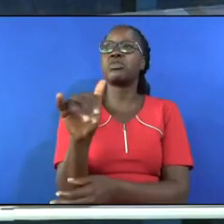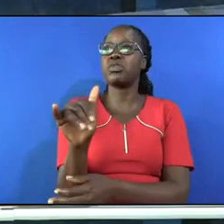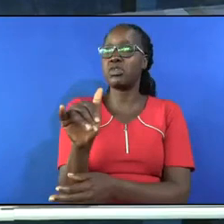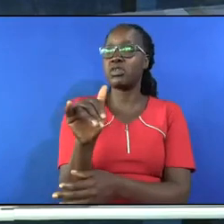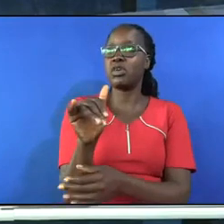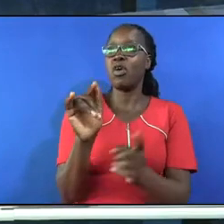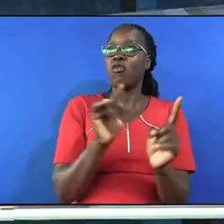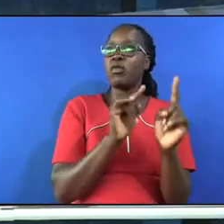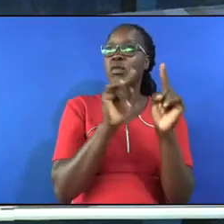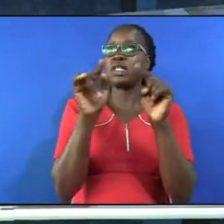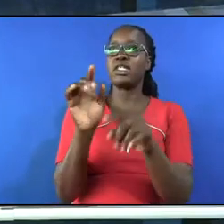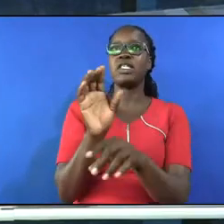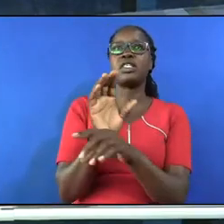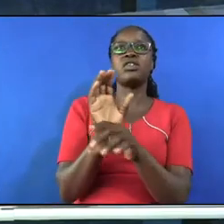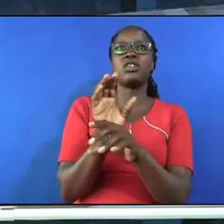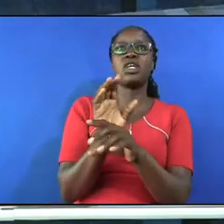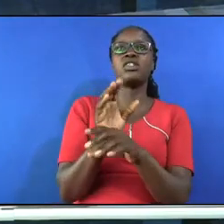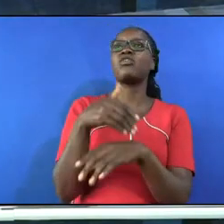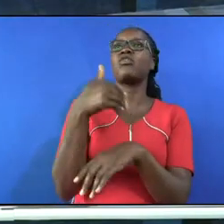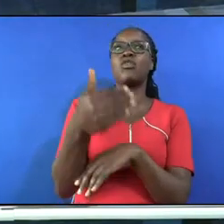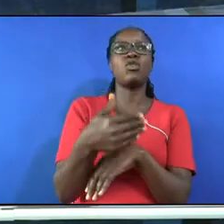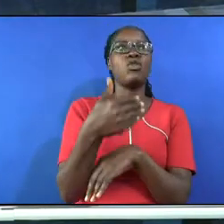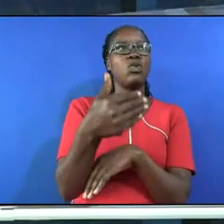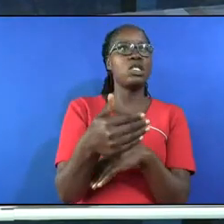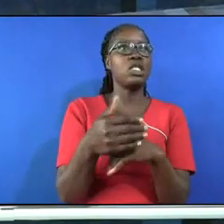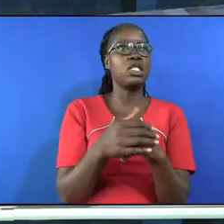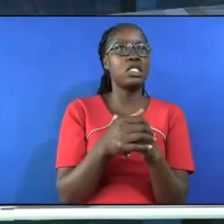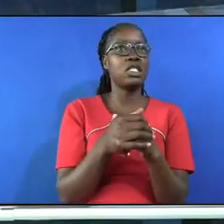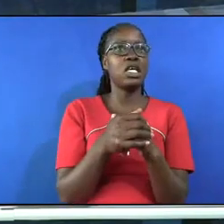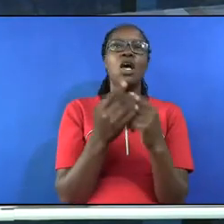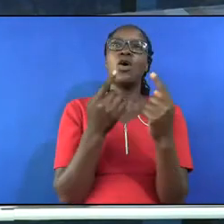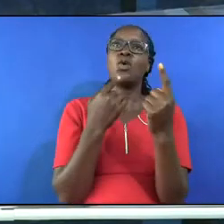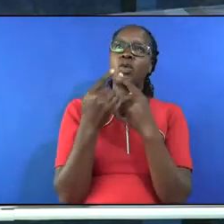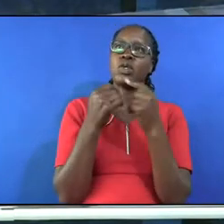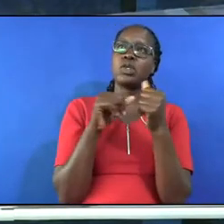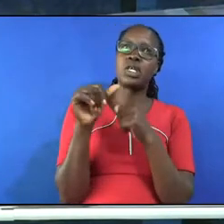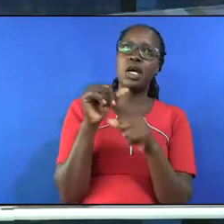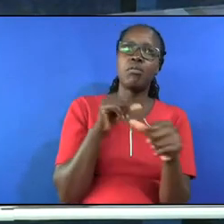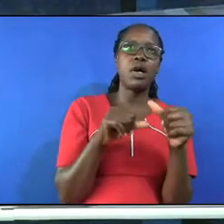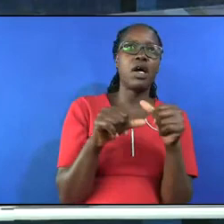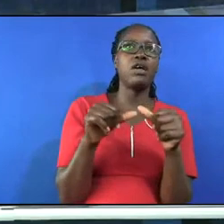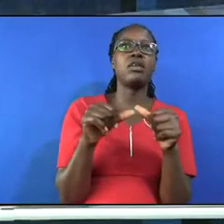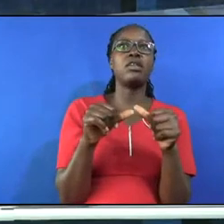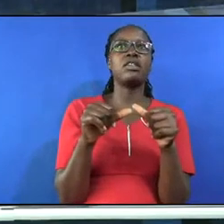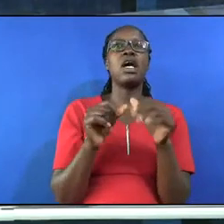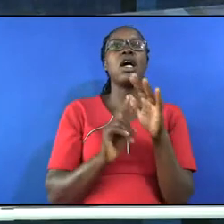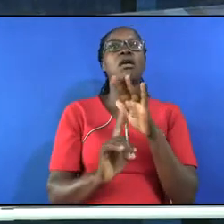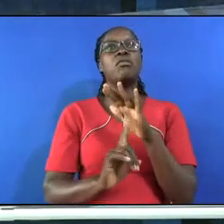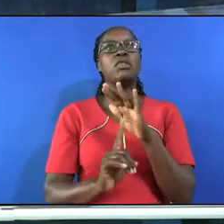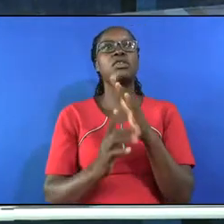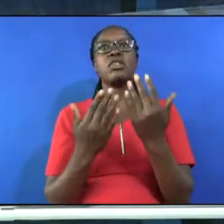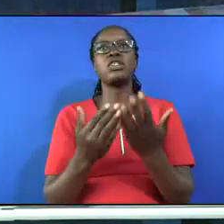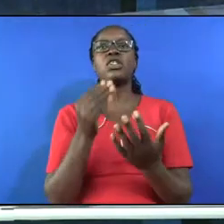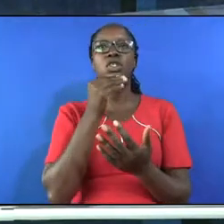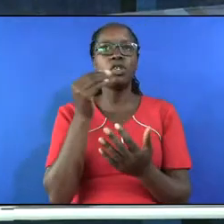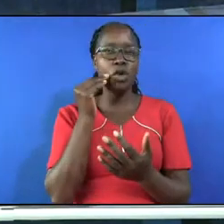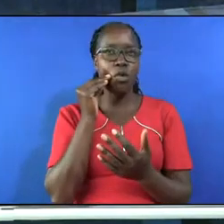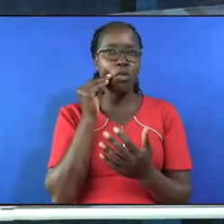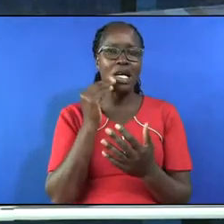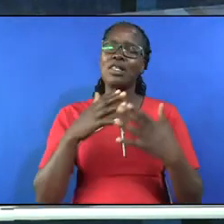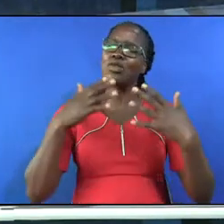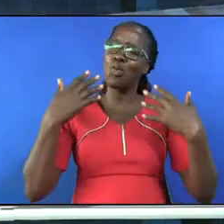been attending church oftenly, we talked about our ministry to the children's home, and it